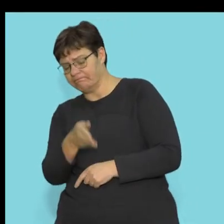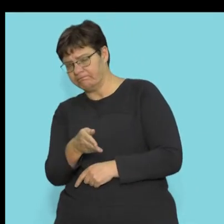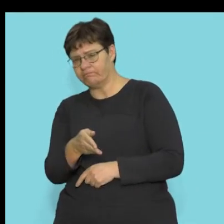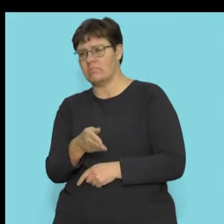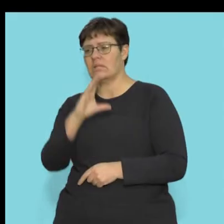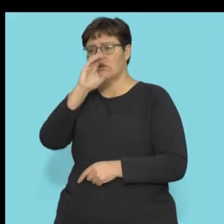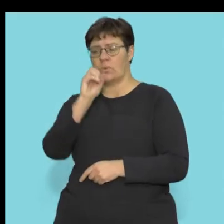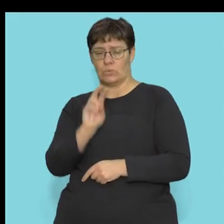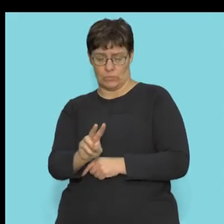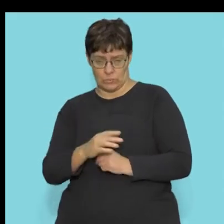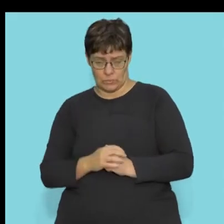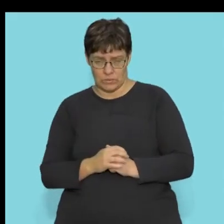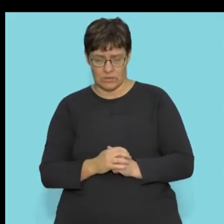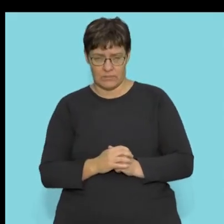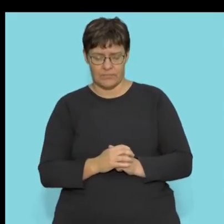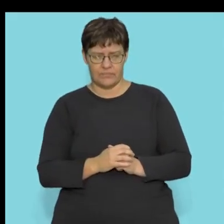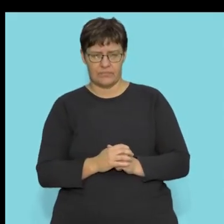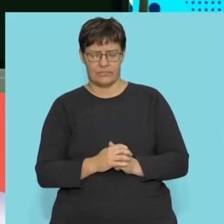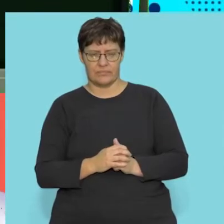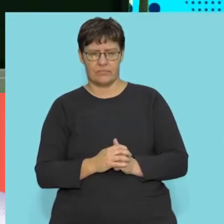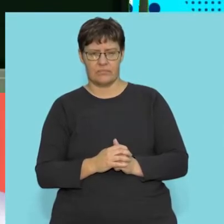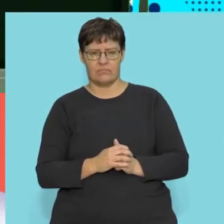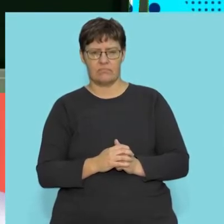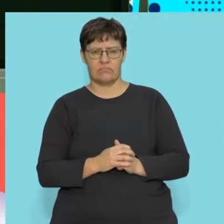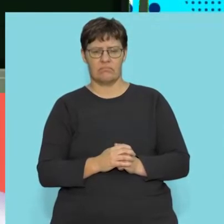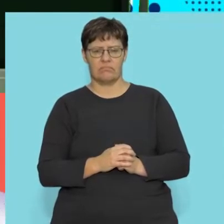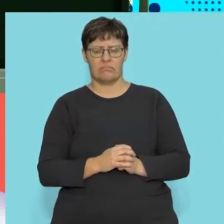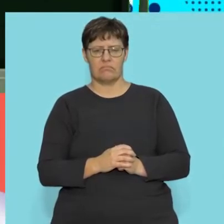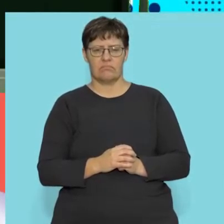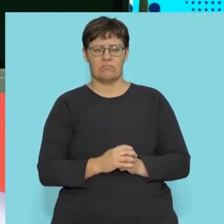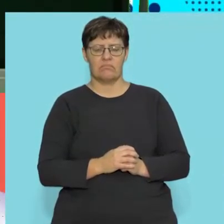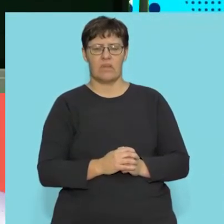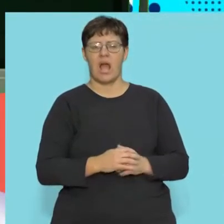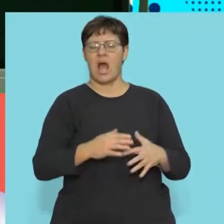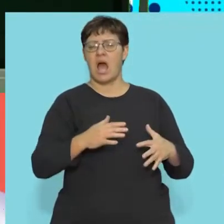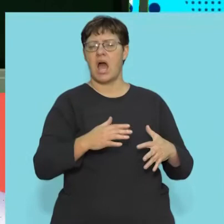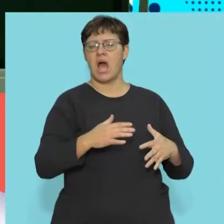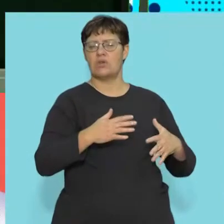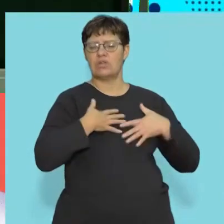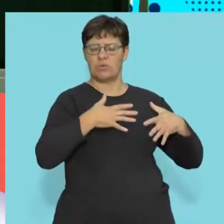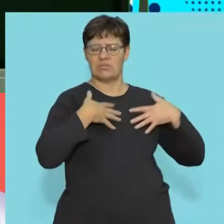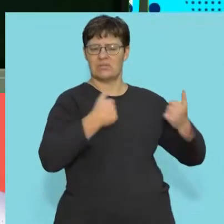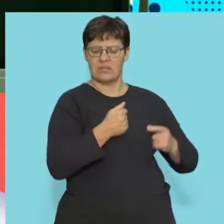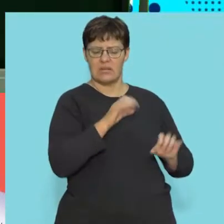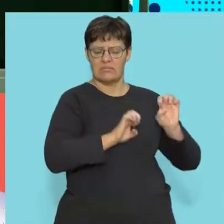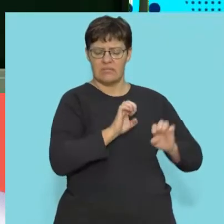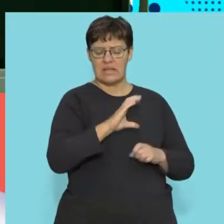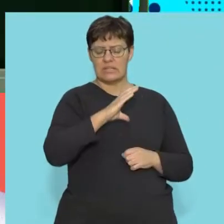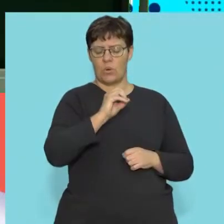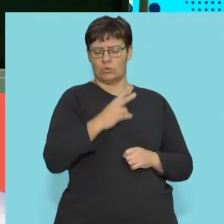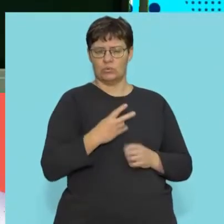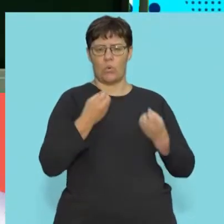carbon dioxide. So guys, when doing respiration experiments, we often have carbon dioxide as a waste